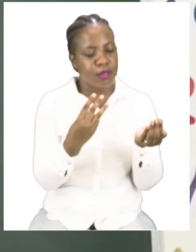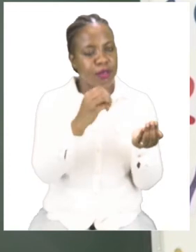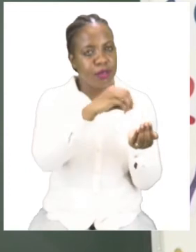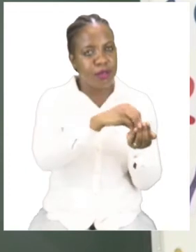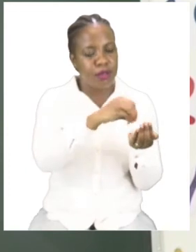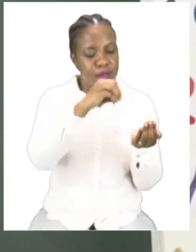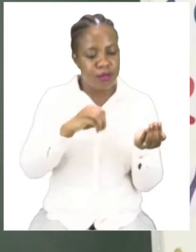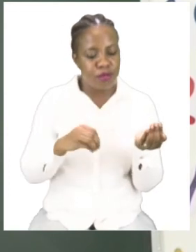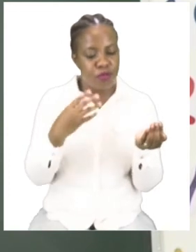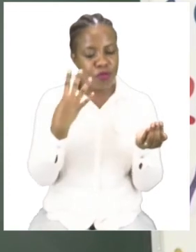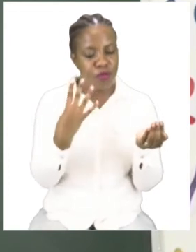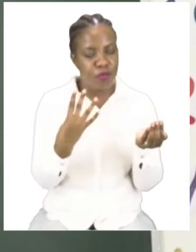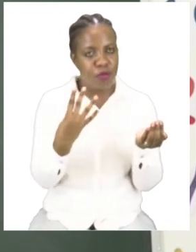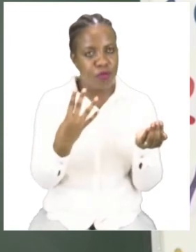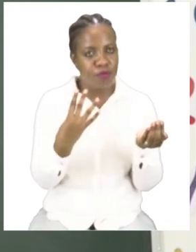4,